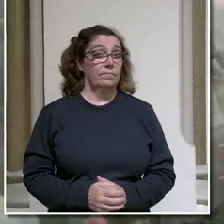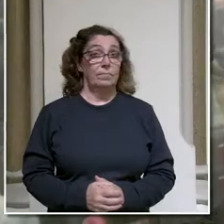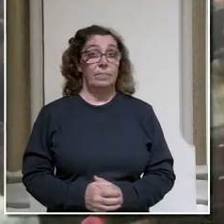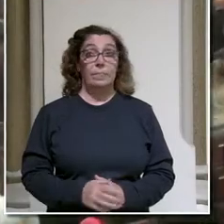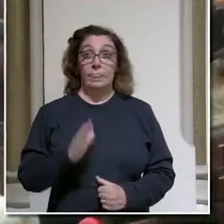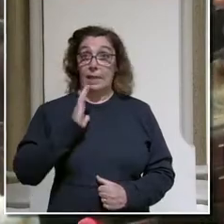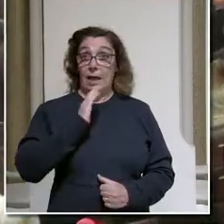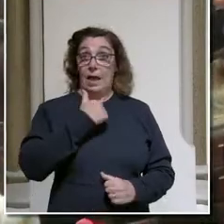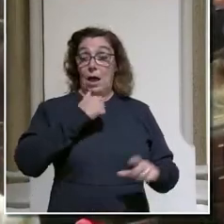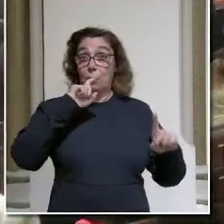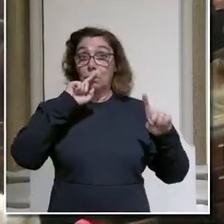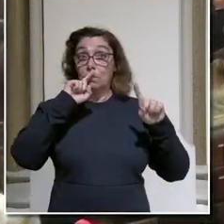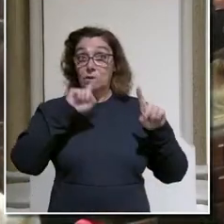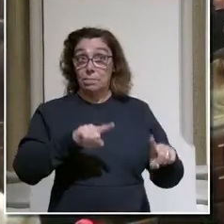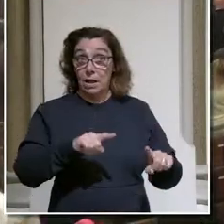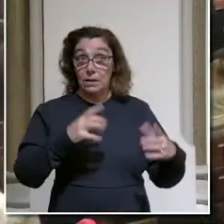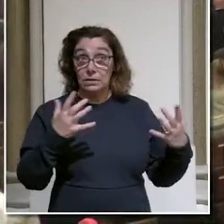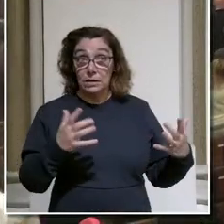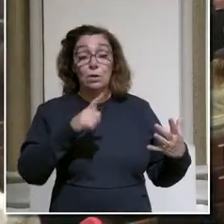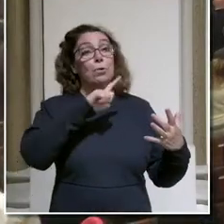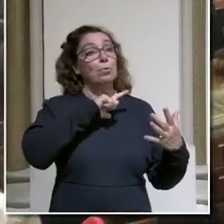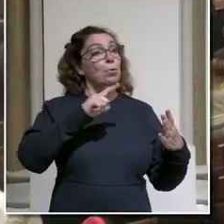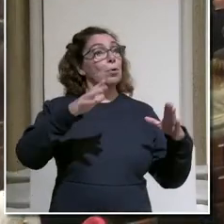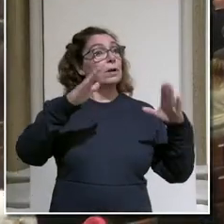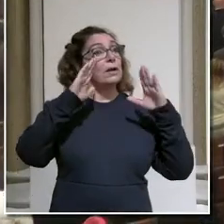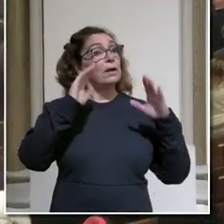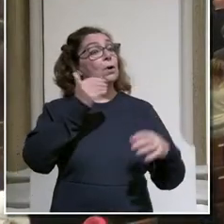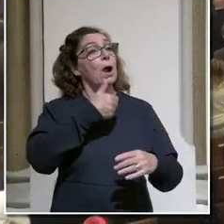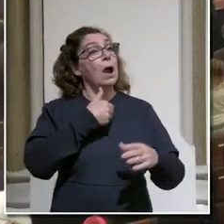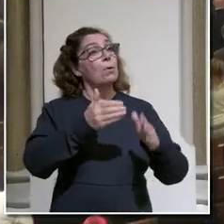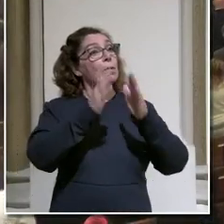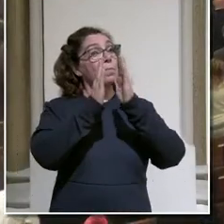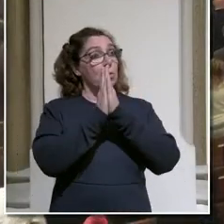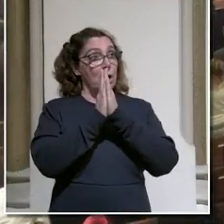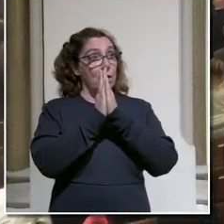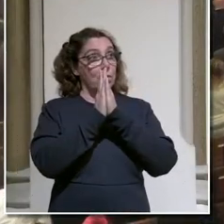Our response is, Lord, hear our prayer.